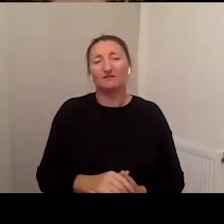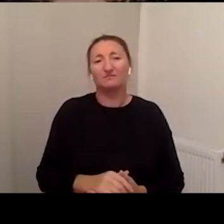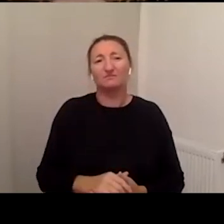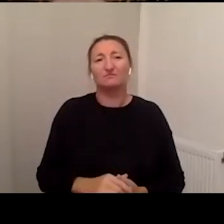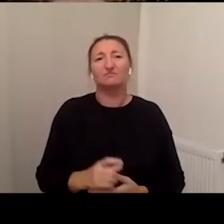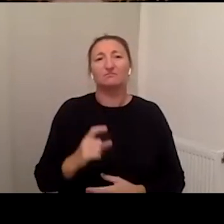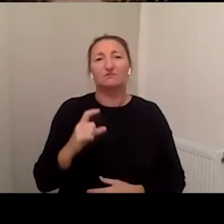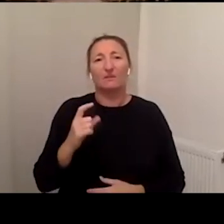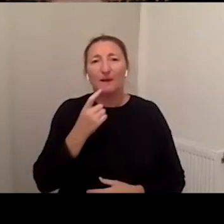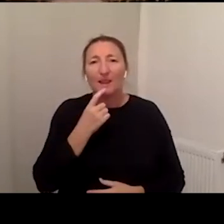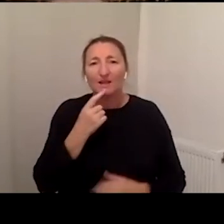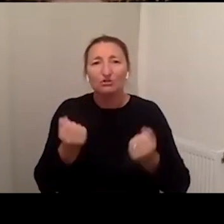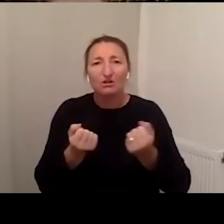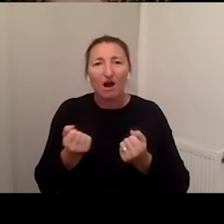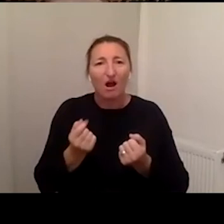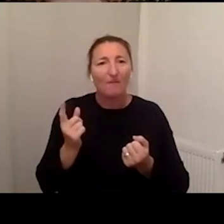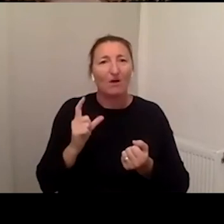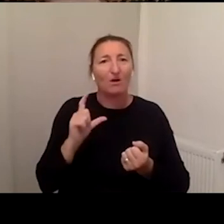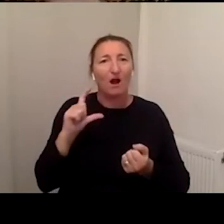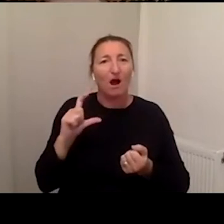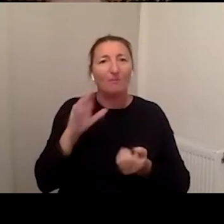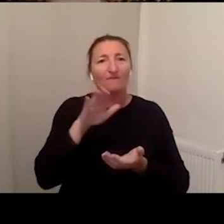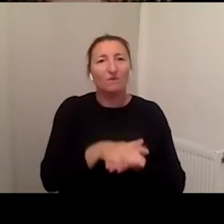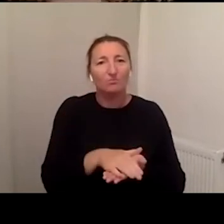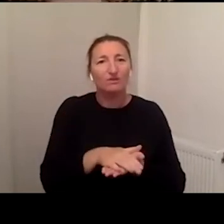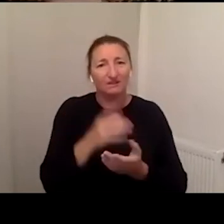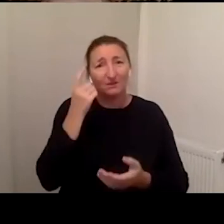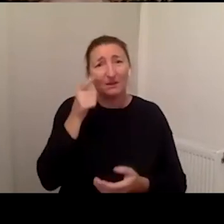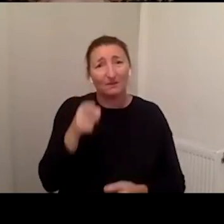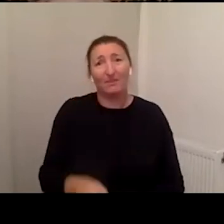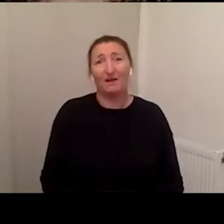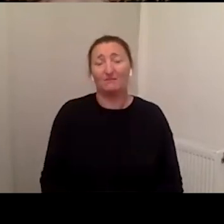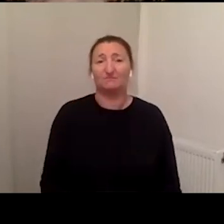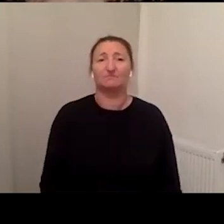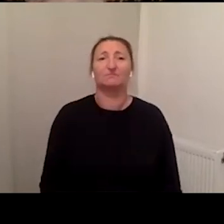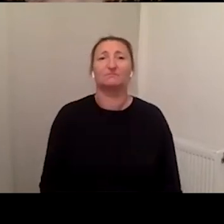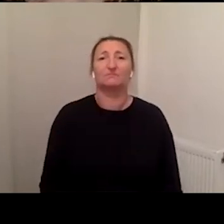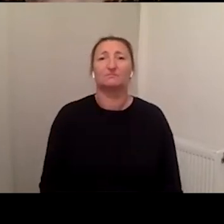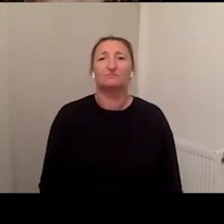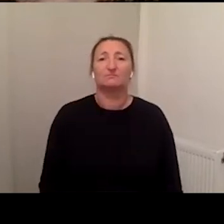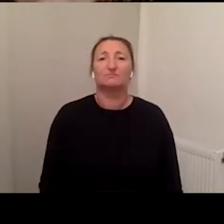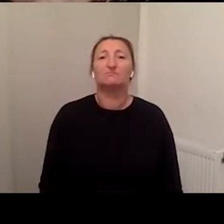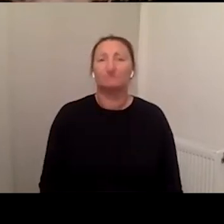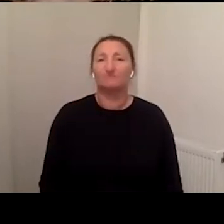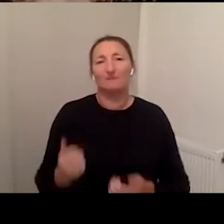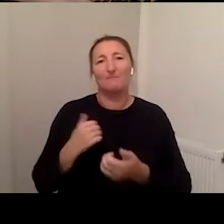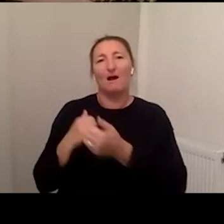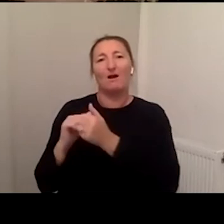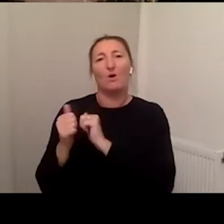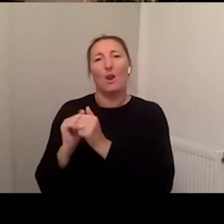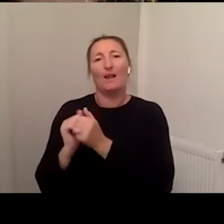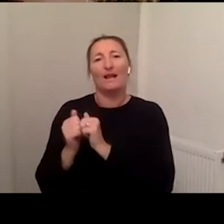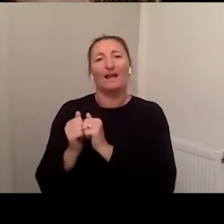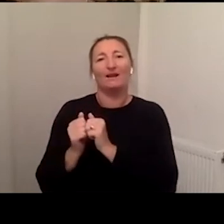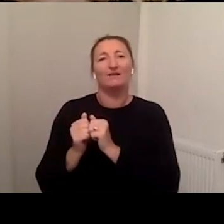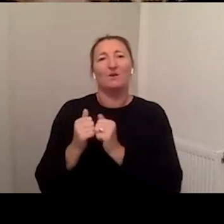electric car or whatever you're going to do. Consider those points. Yeah, I have a colleague who every now and again tries to dream up